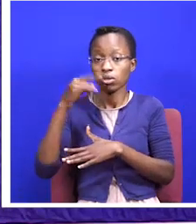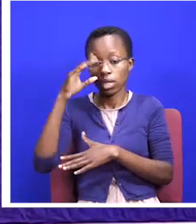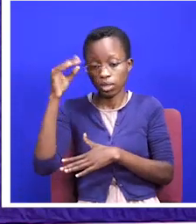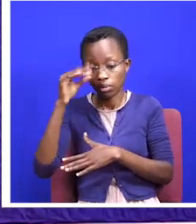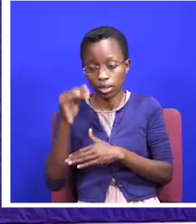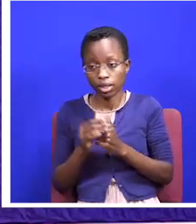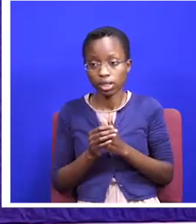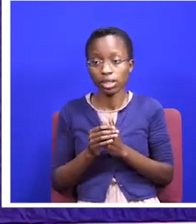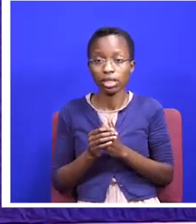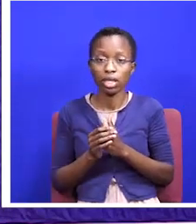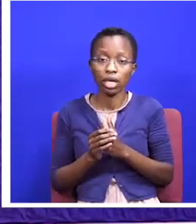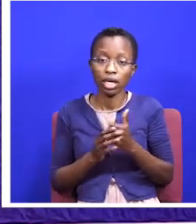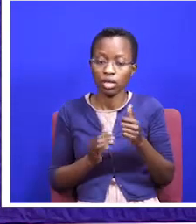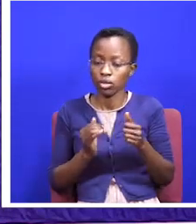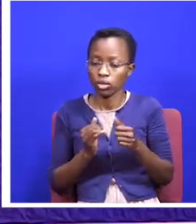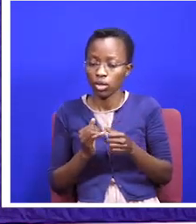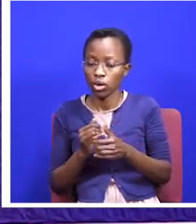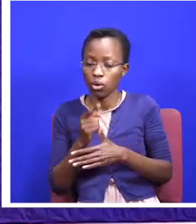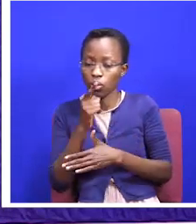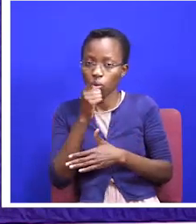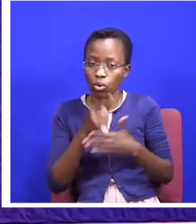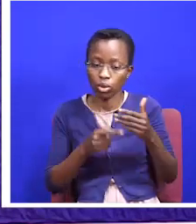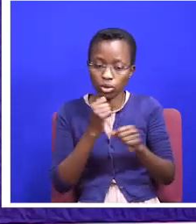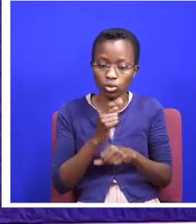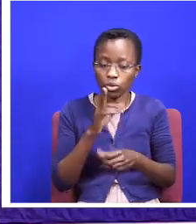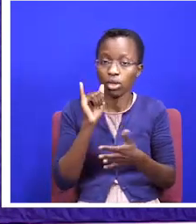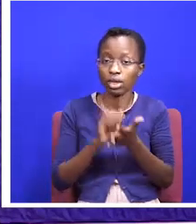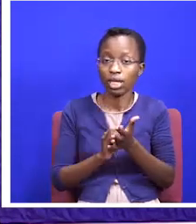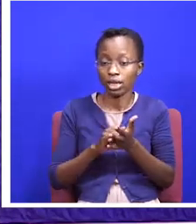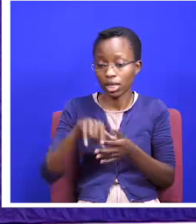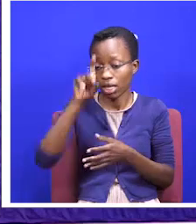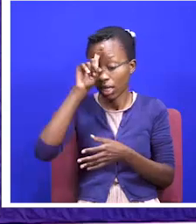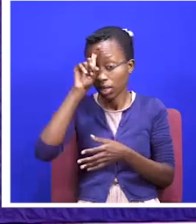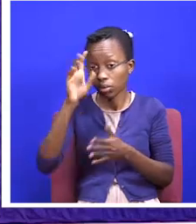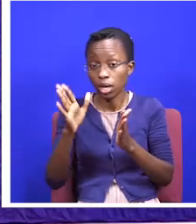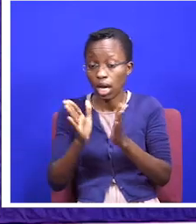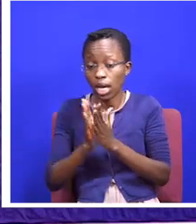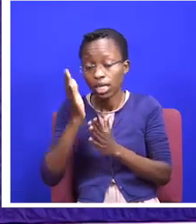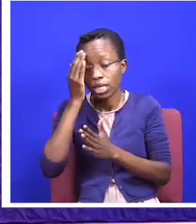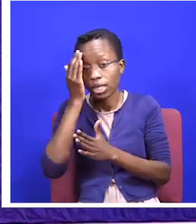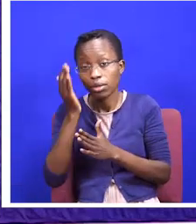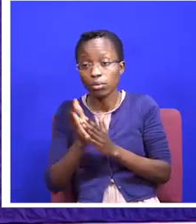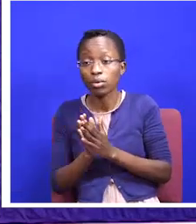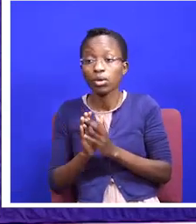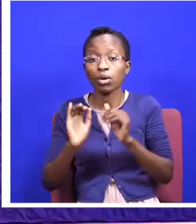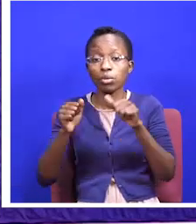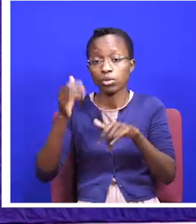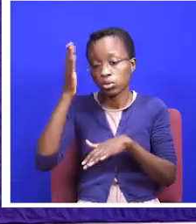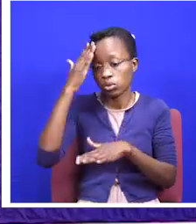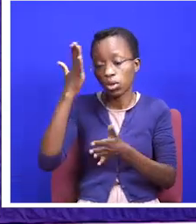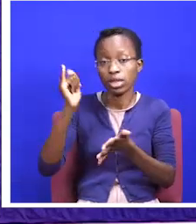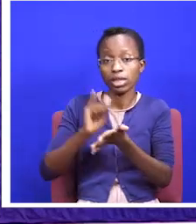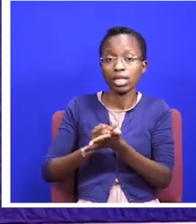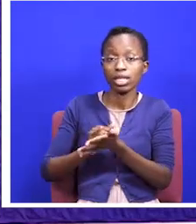told Moses exactly what to do so that the Egyptians and even the Israelites